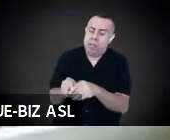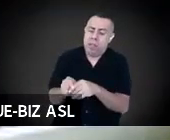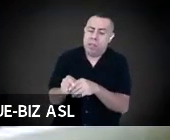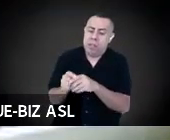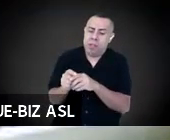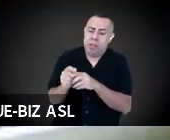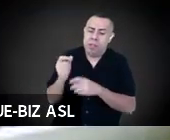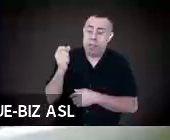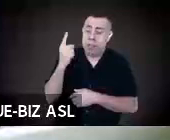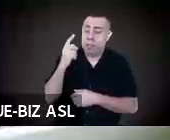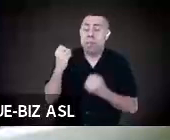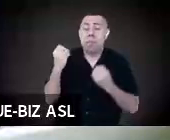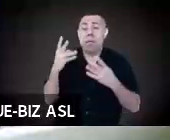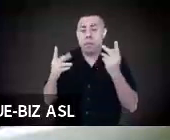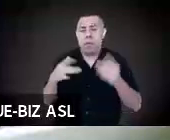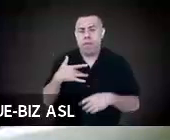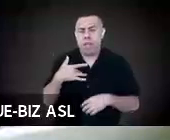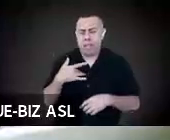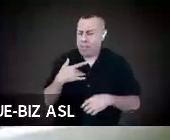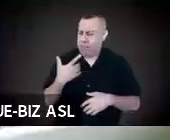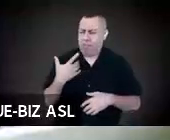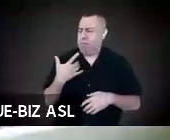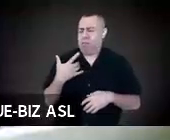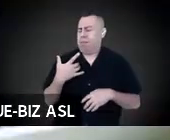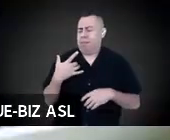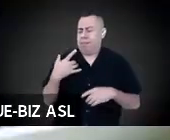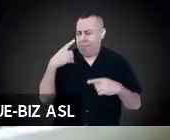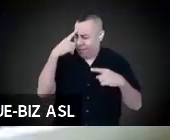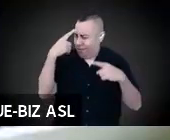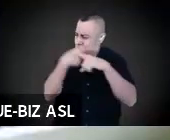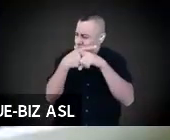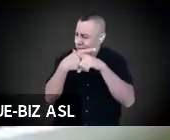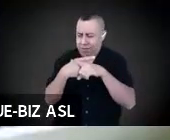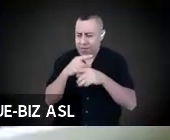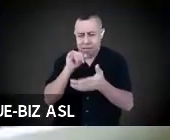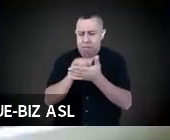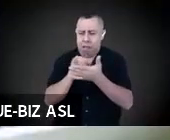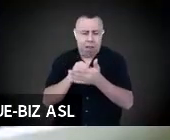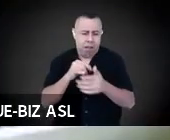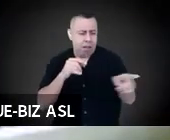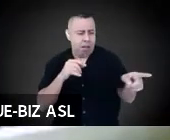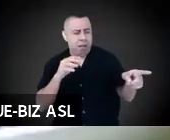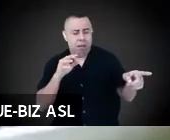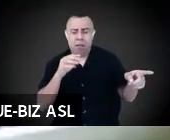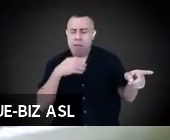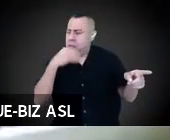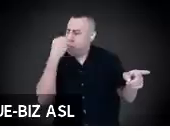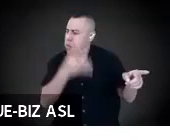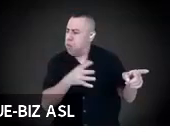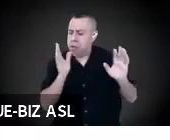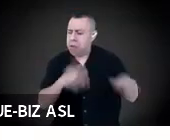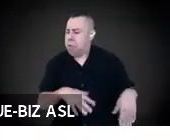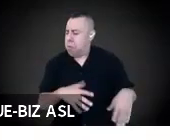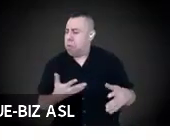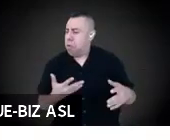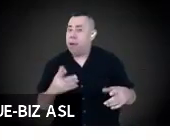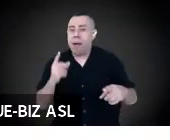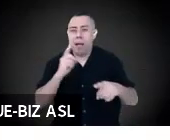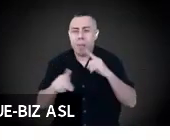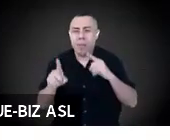a personal thing, it's like, oh, I don't care. But we have to make it personal. Yep. For them to